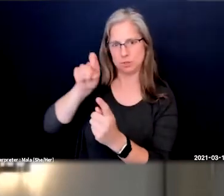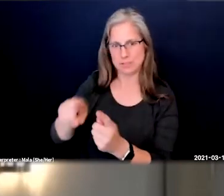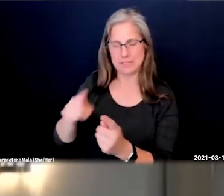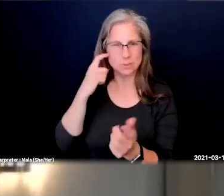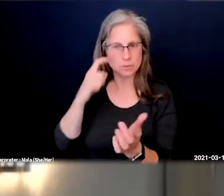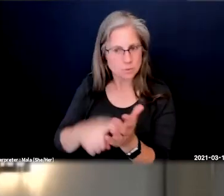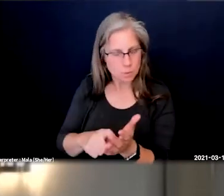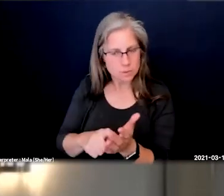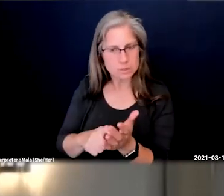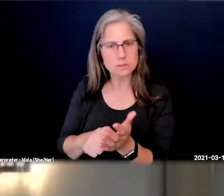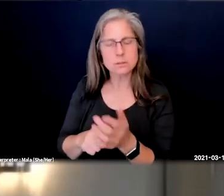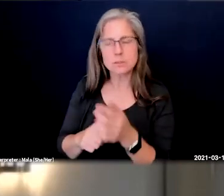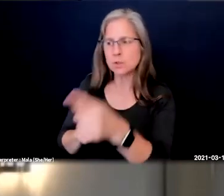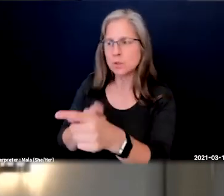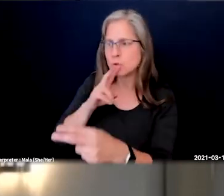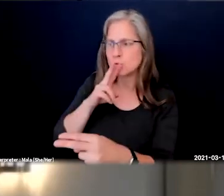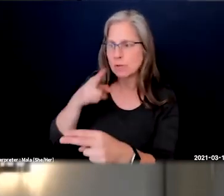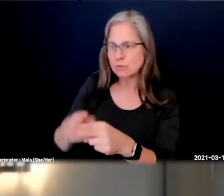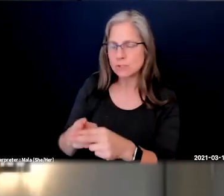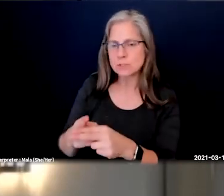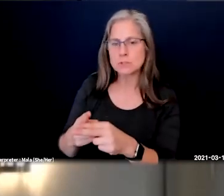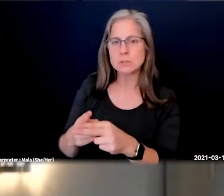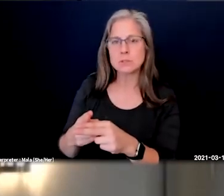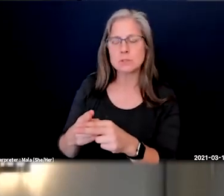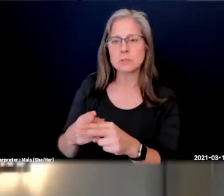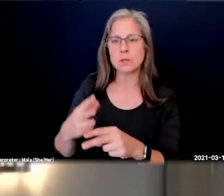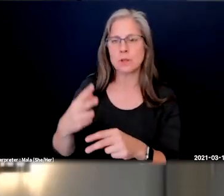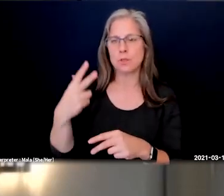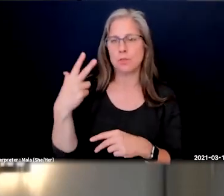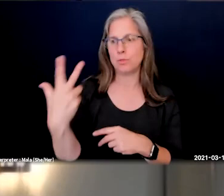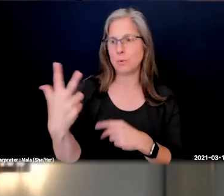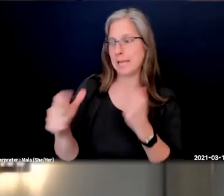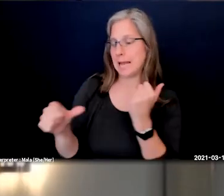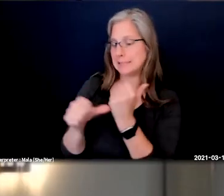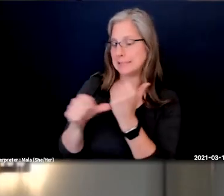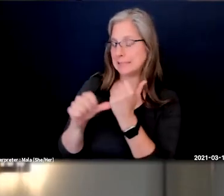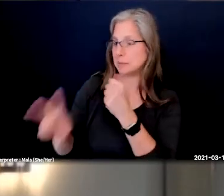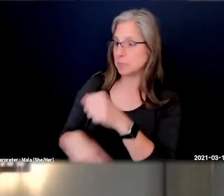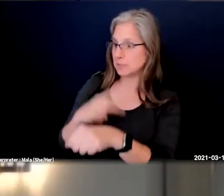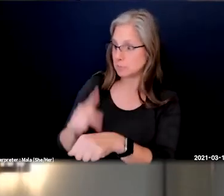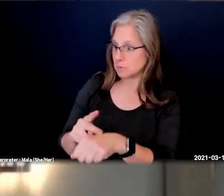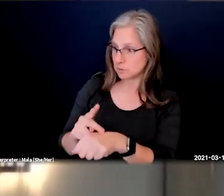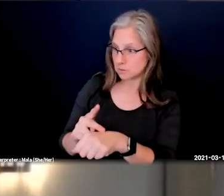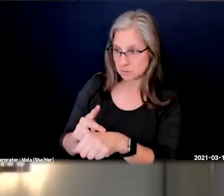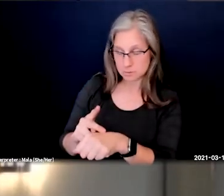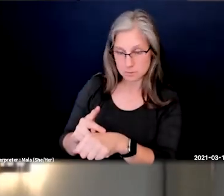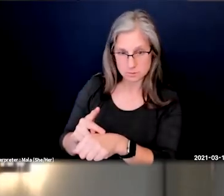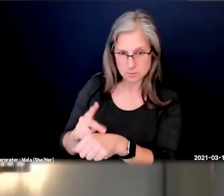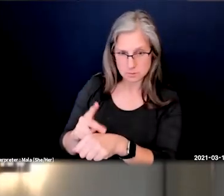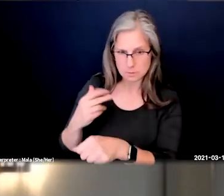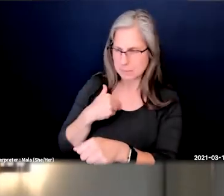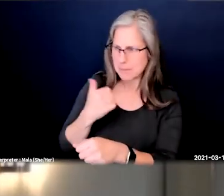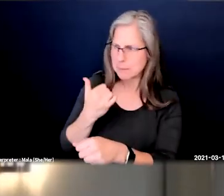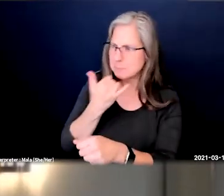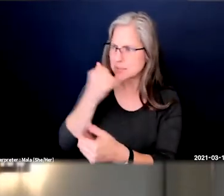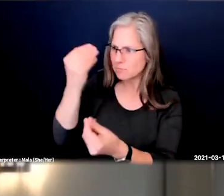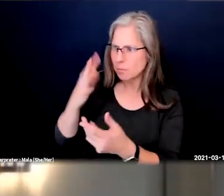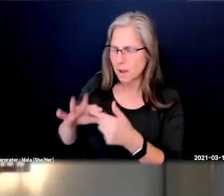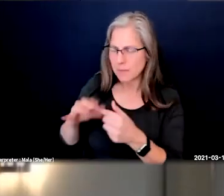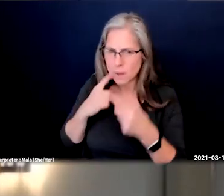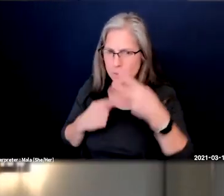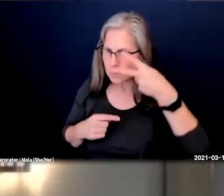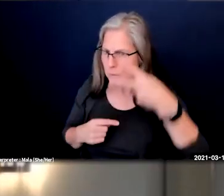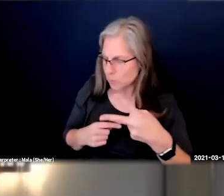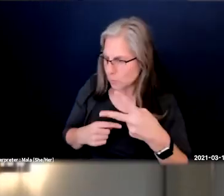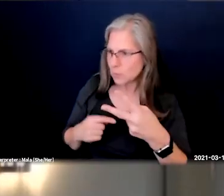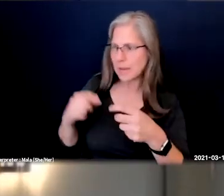when you referenced the 3 assistant principals, maybe I'm misinformed, but I thought we had 2